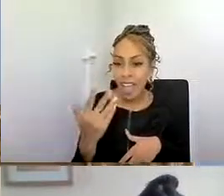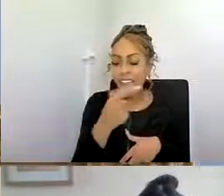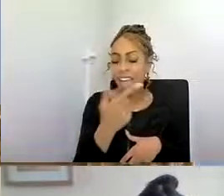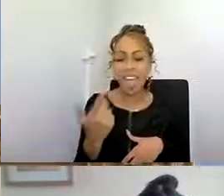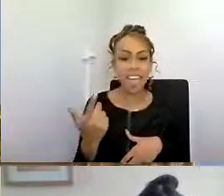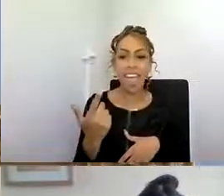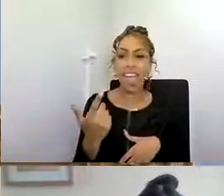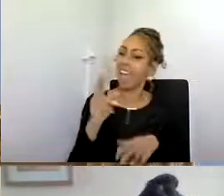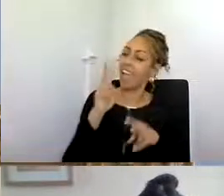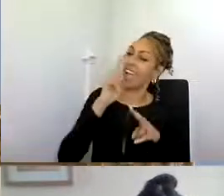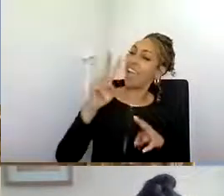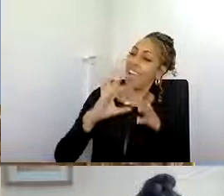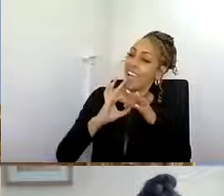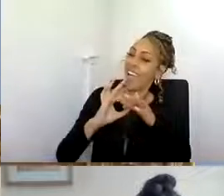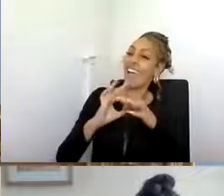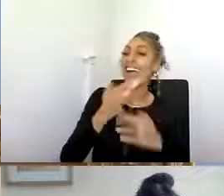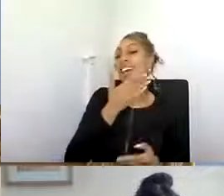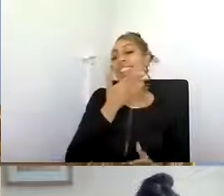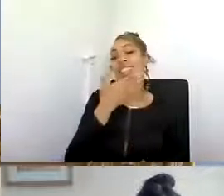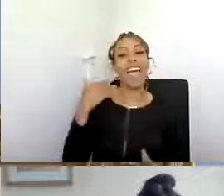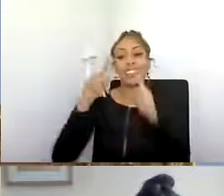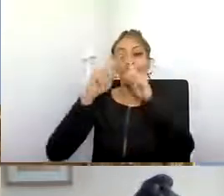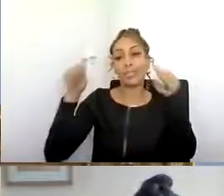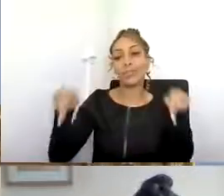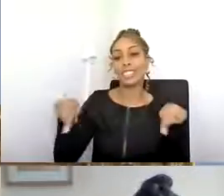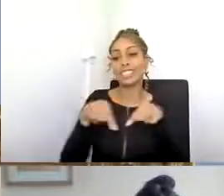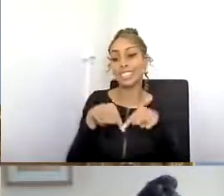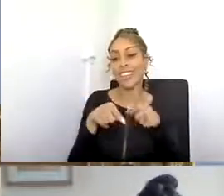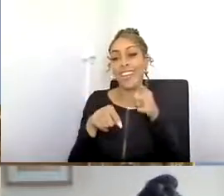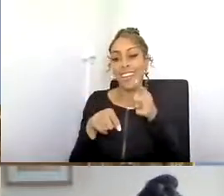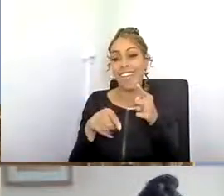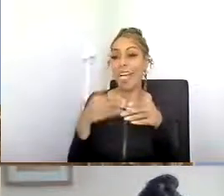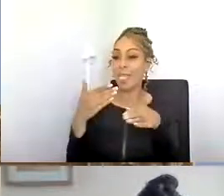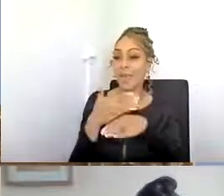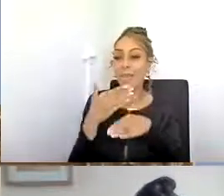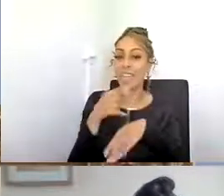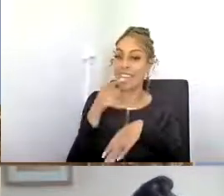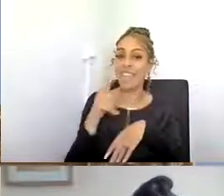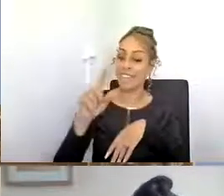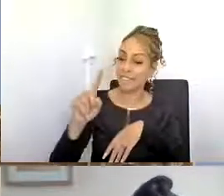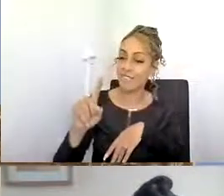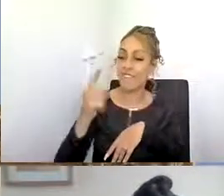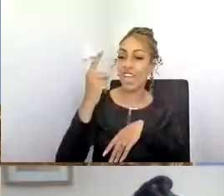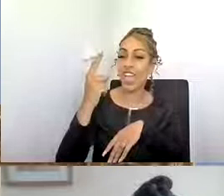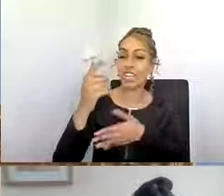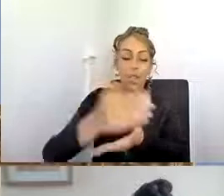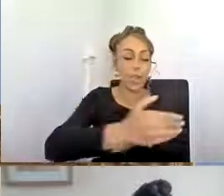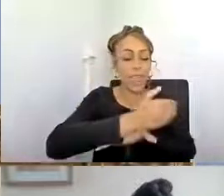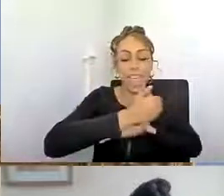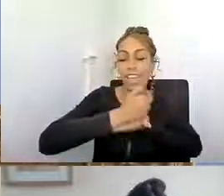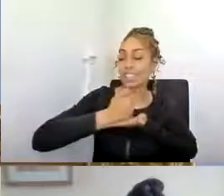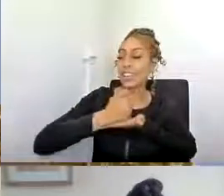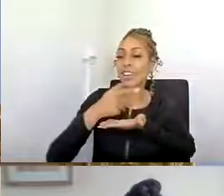or serendipity that this lovely picture is, you know, the work that we can say is the first painting in the collection, and has